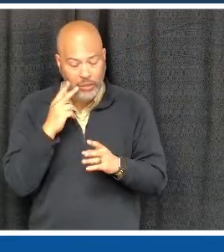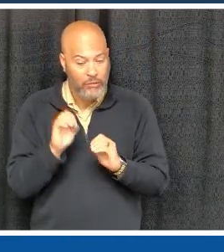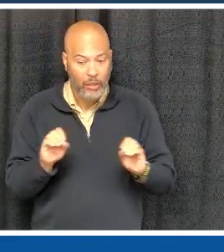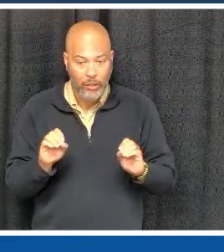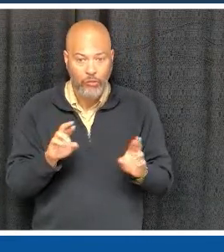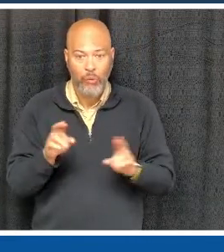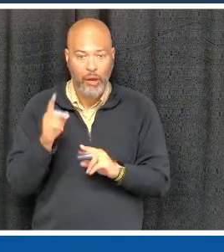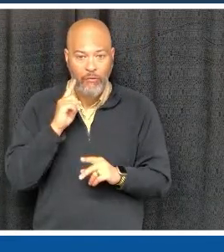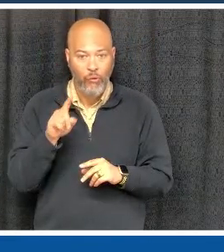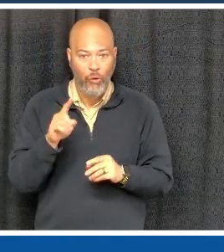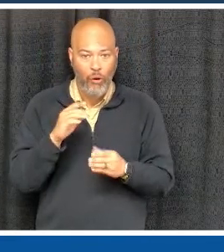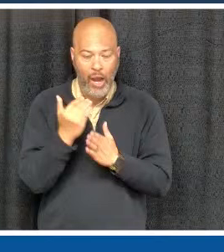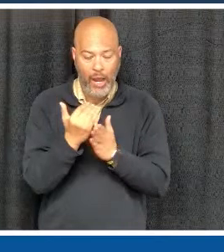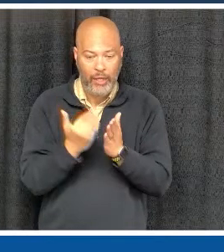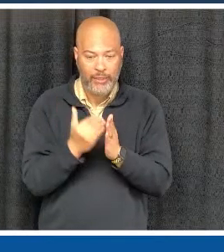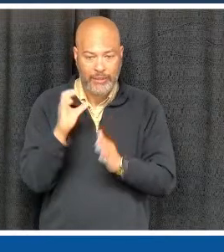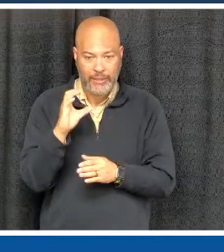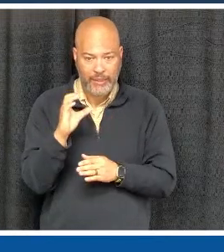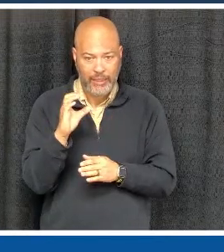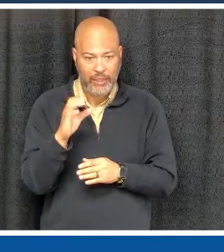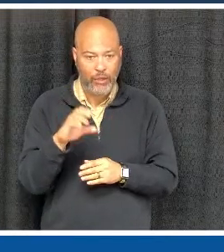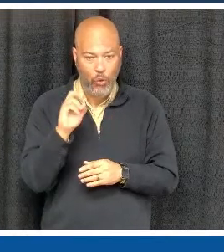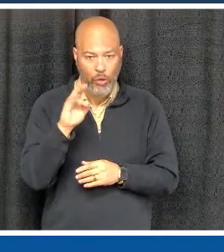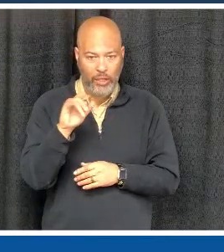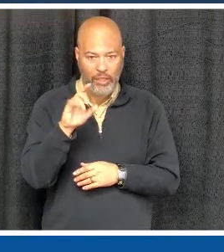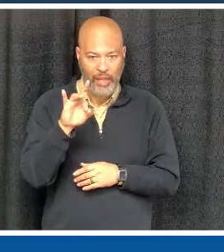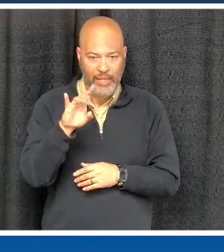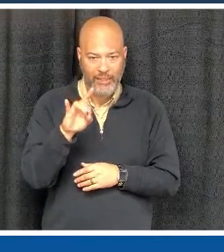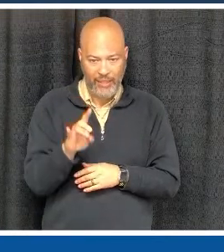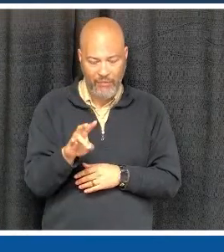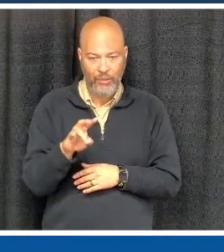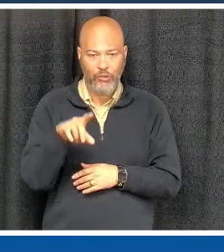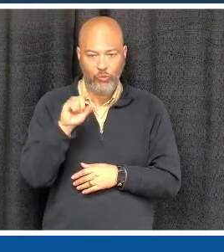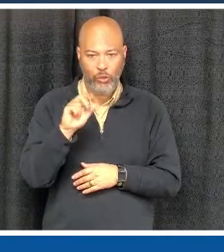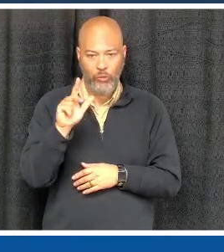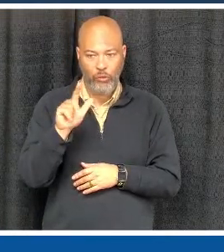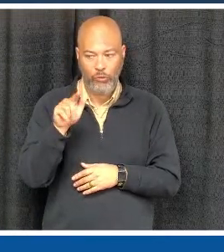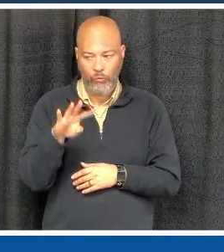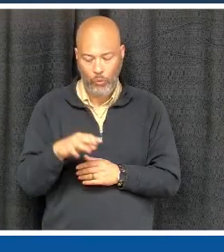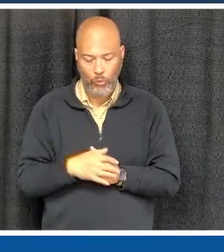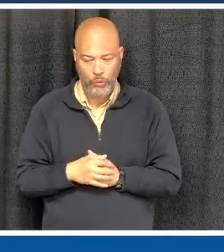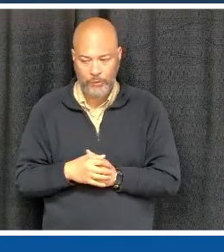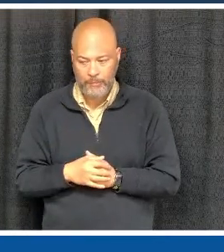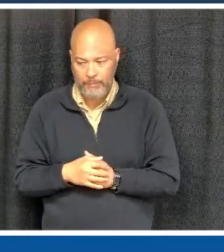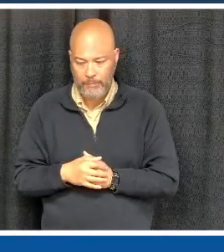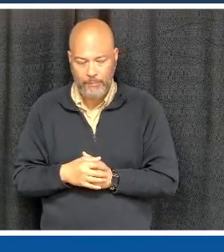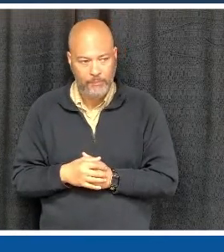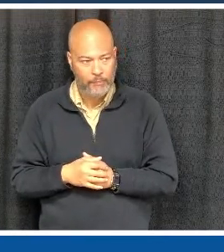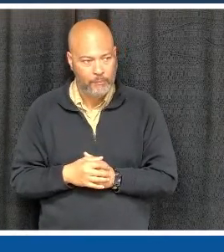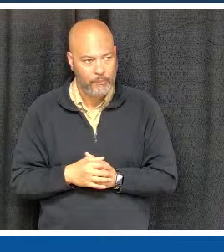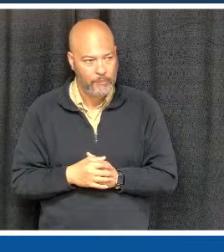ready for now item C, ordinance 87, 2023-24. Mr. Tyndall, please, sir.